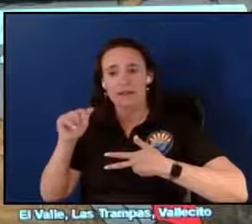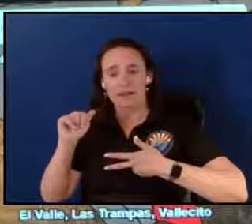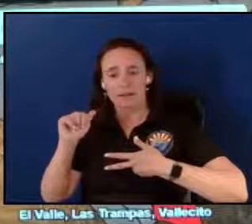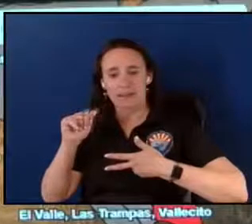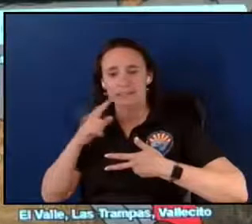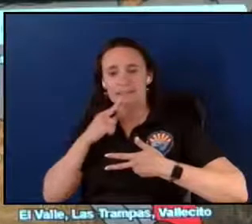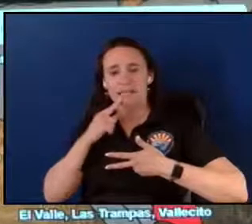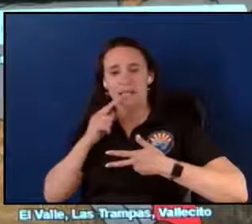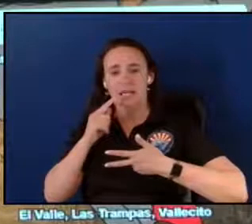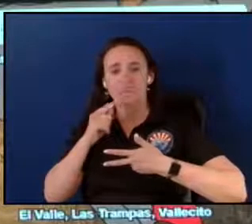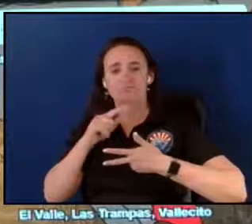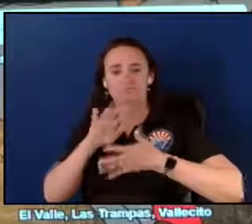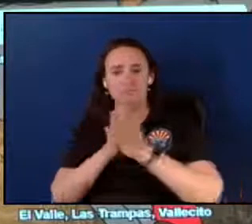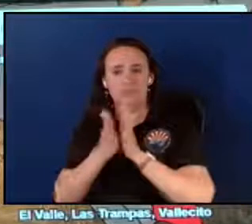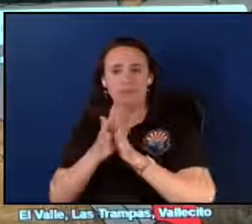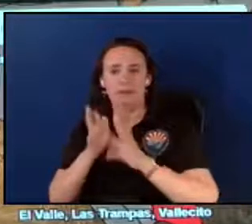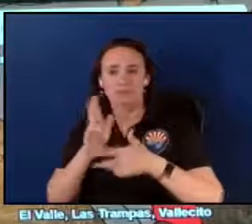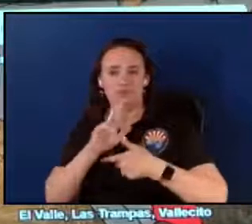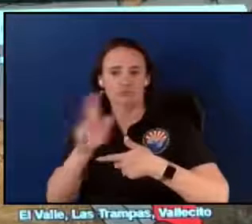red and ready status as well.